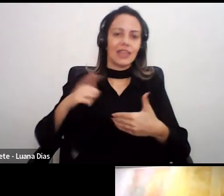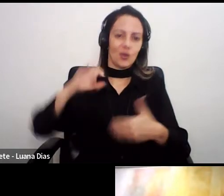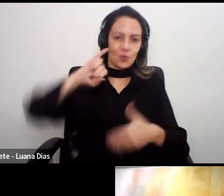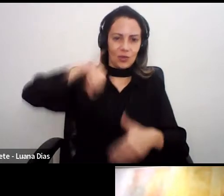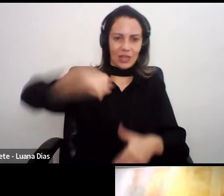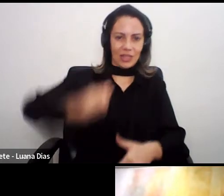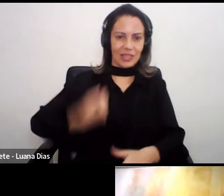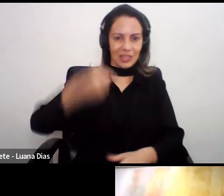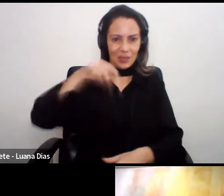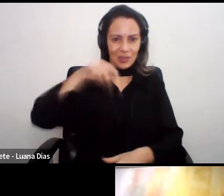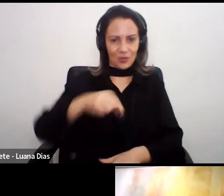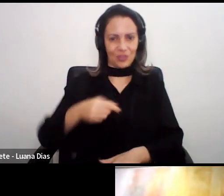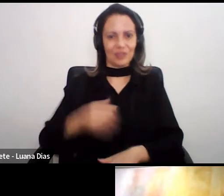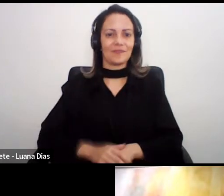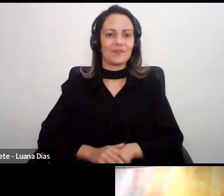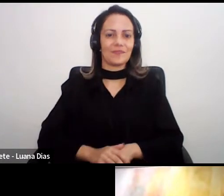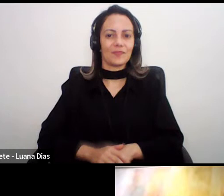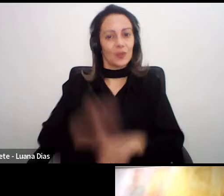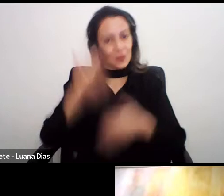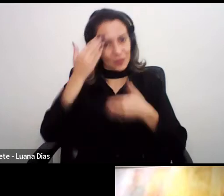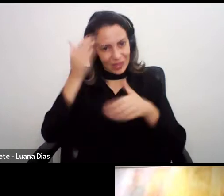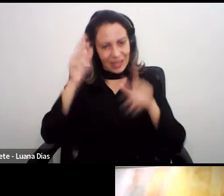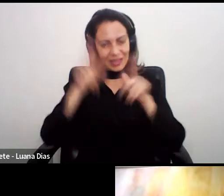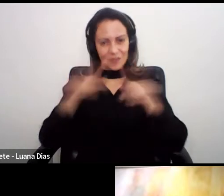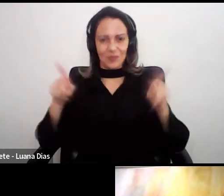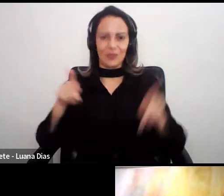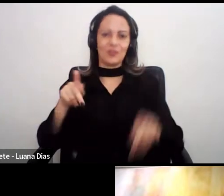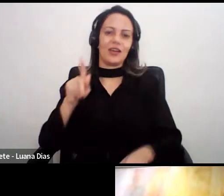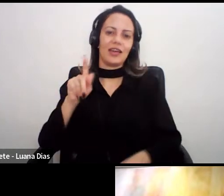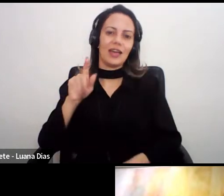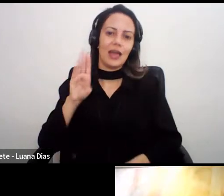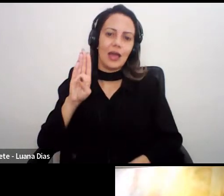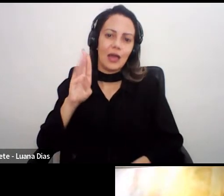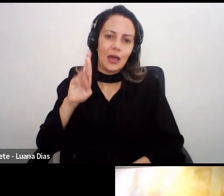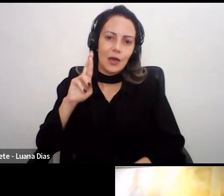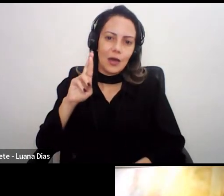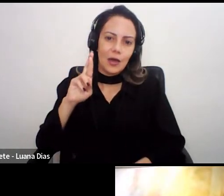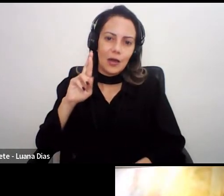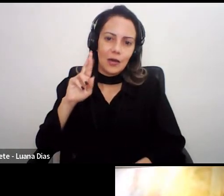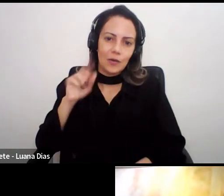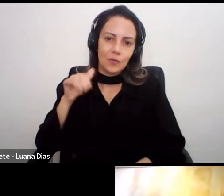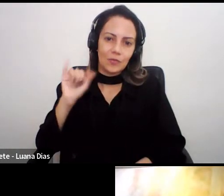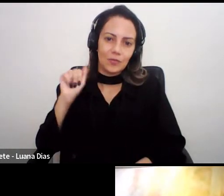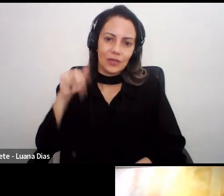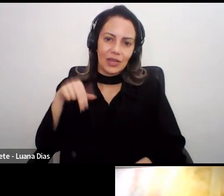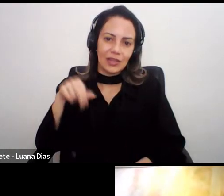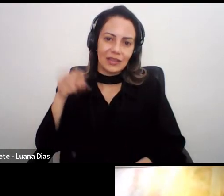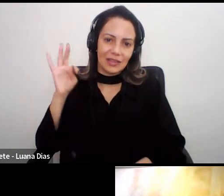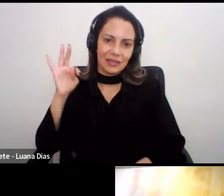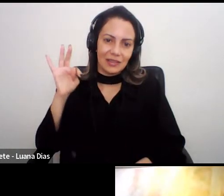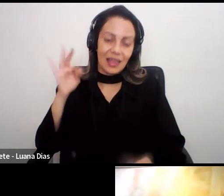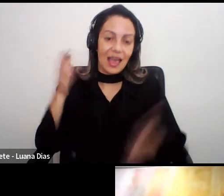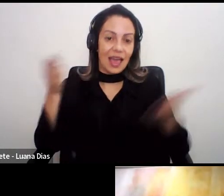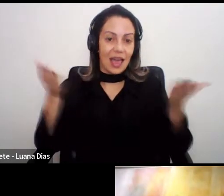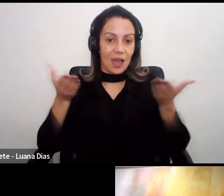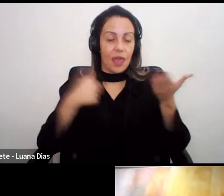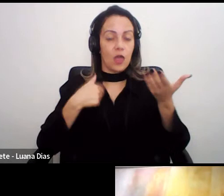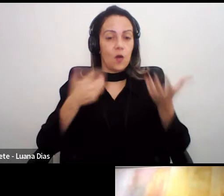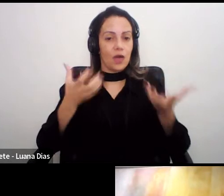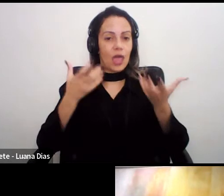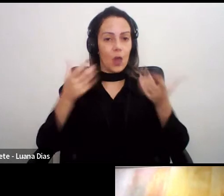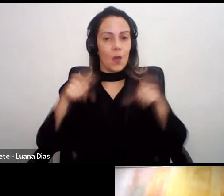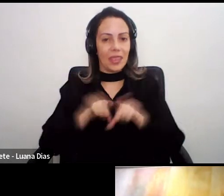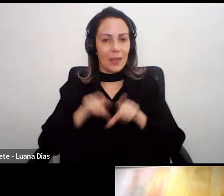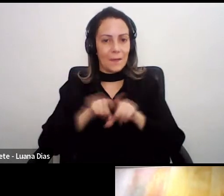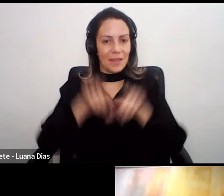Professor Garth, muito obrigado por suas palavras de acolhimento. E eu quero também dar a notícia a todos